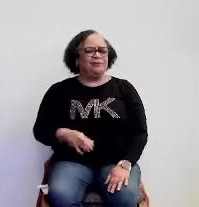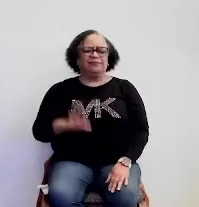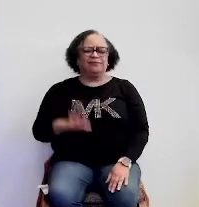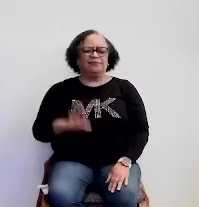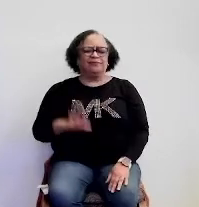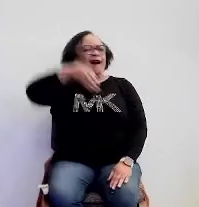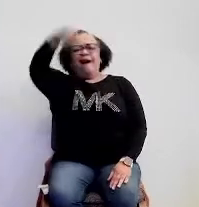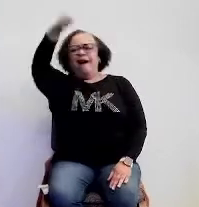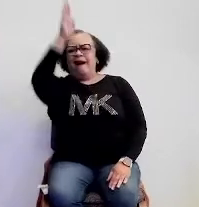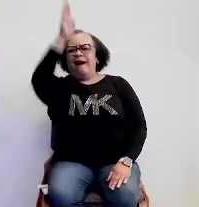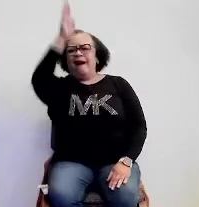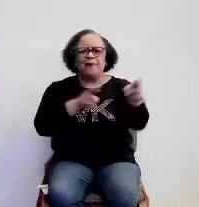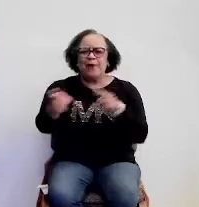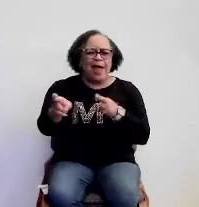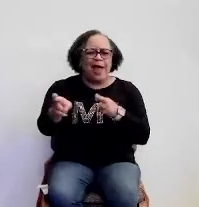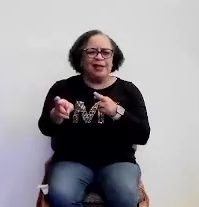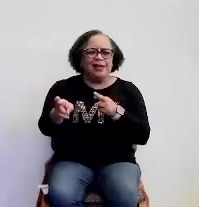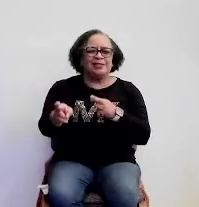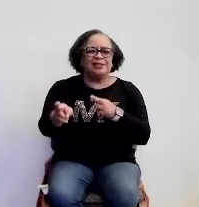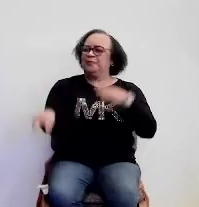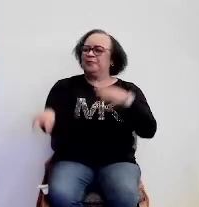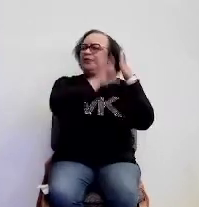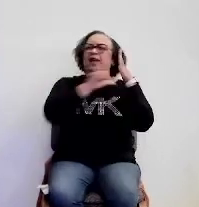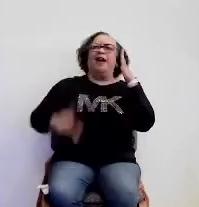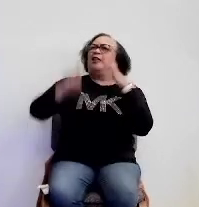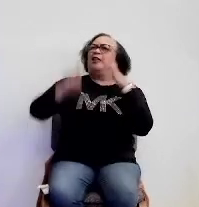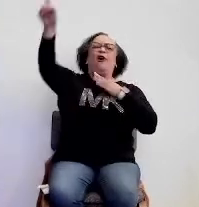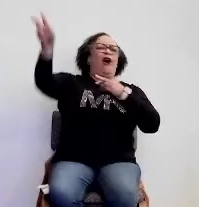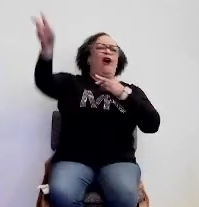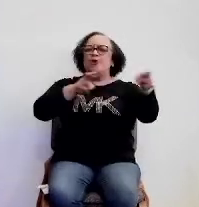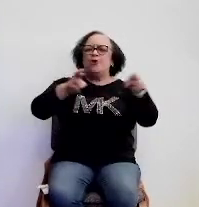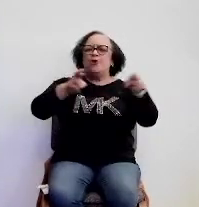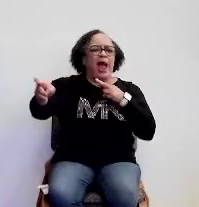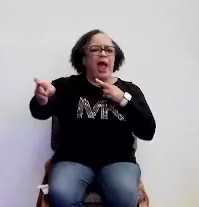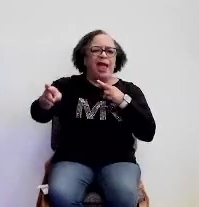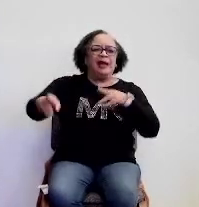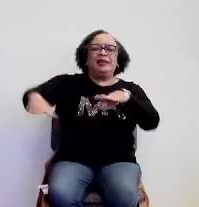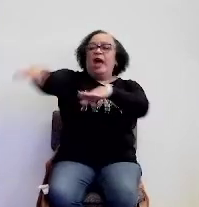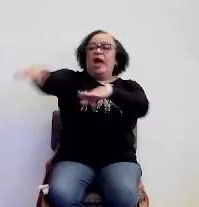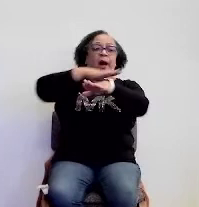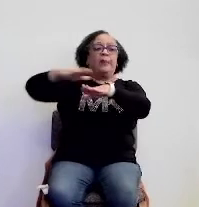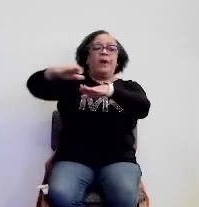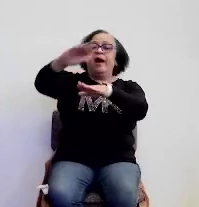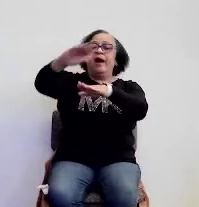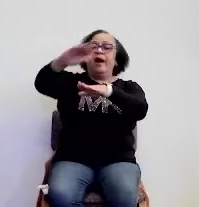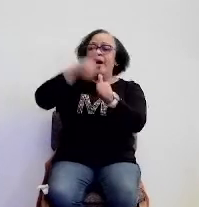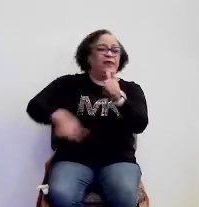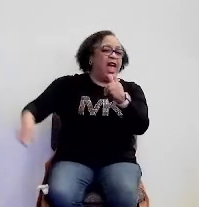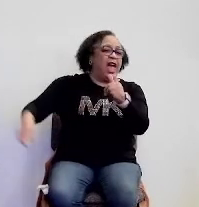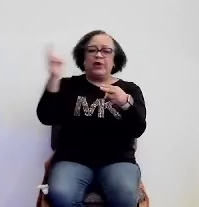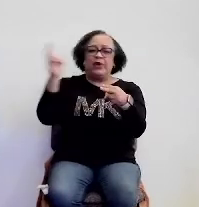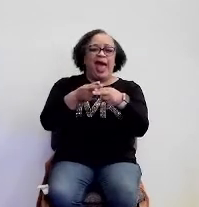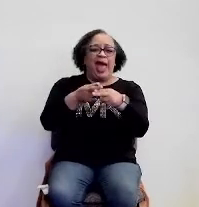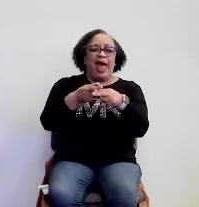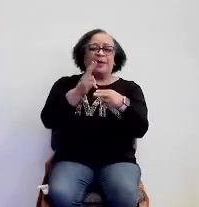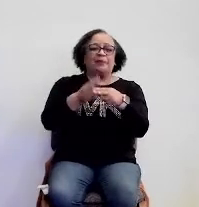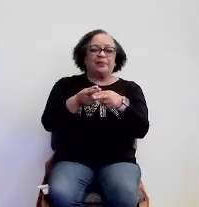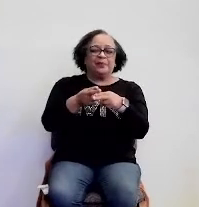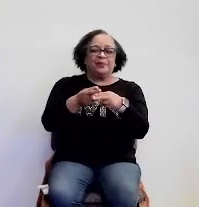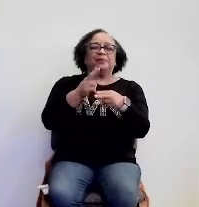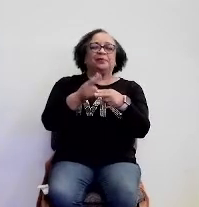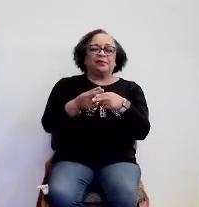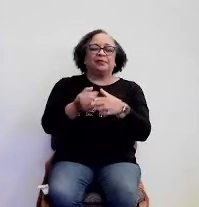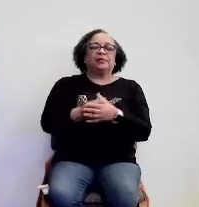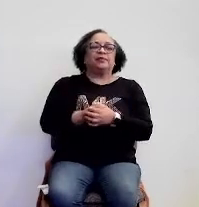God reigns. My God reigns. Our God reigns. Our God reigns. Lord, you reign above